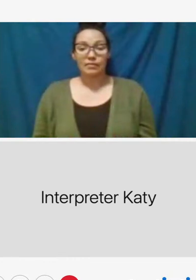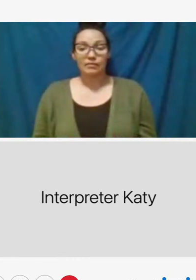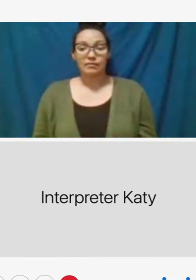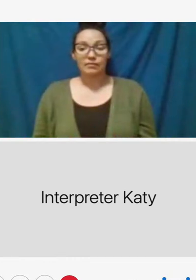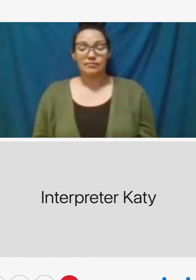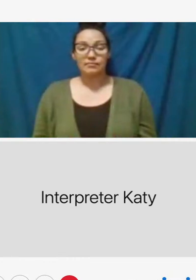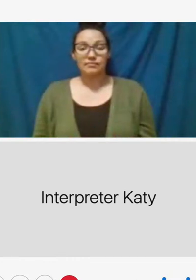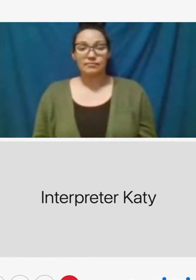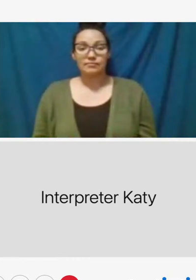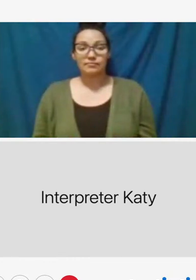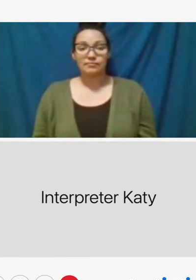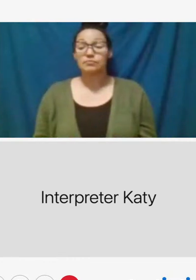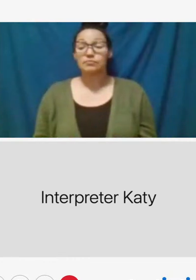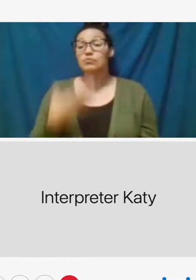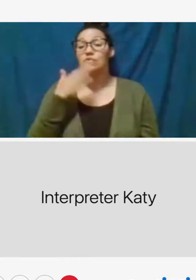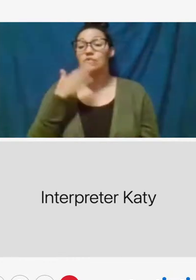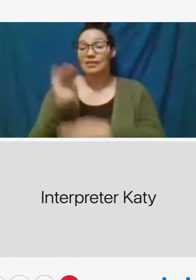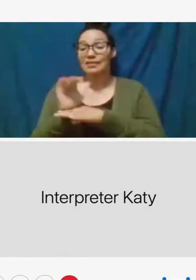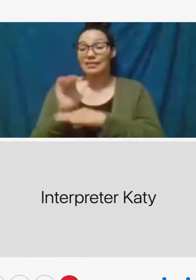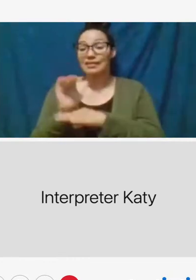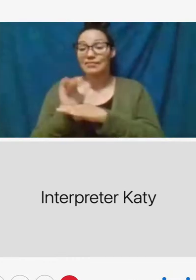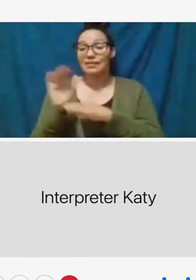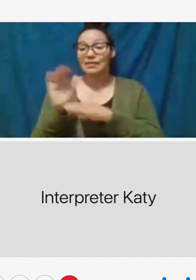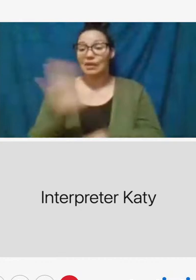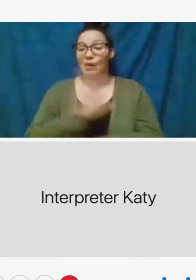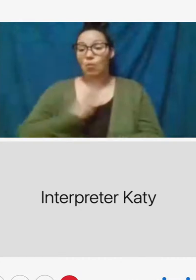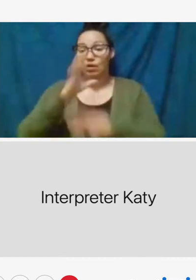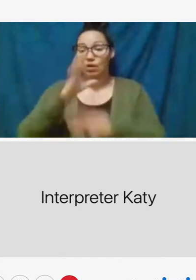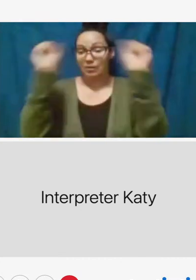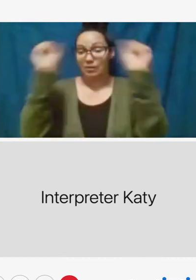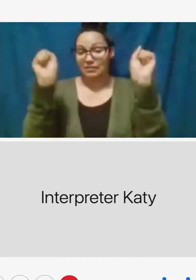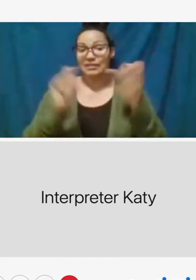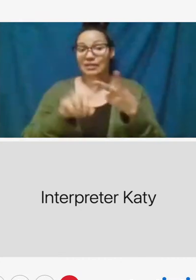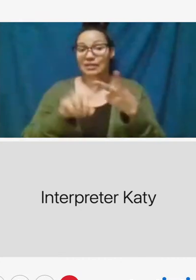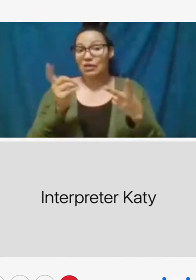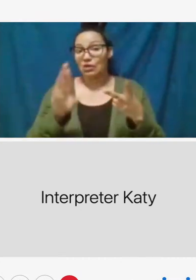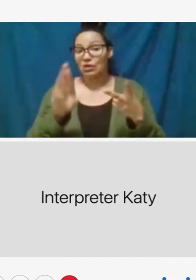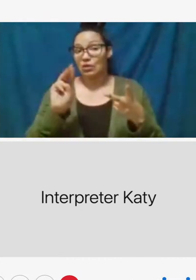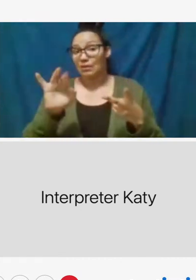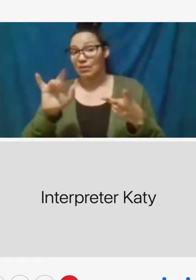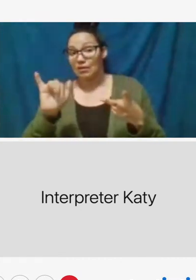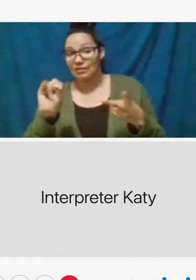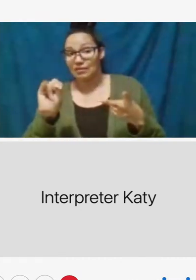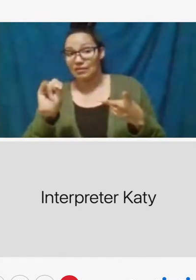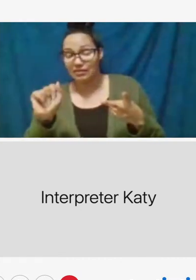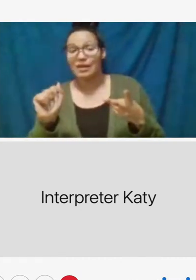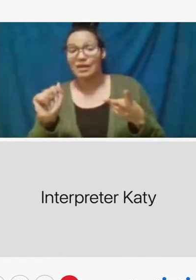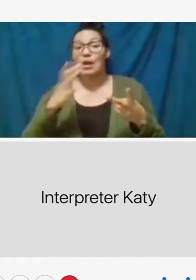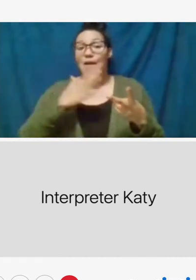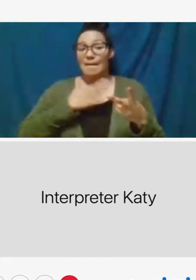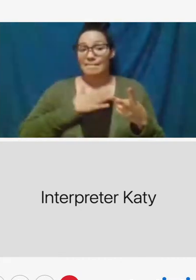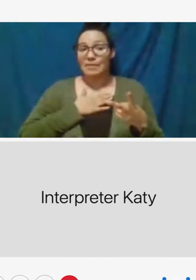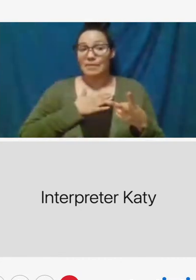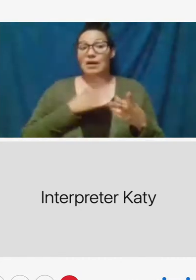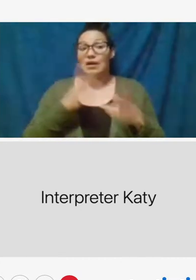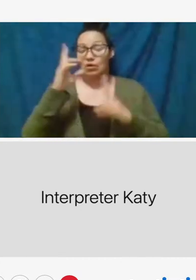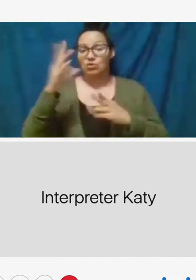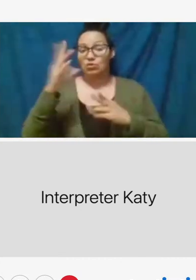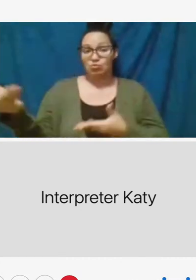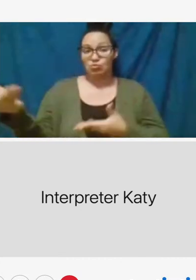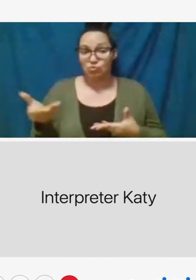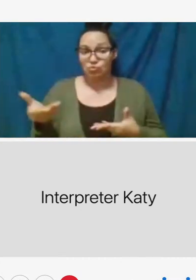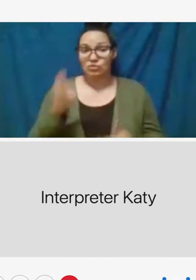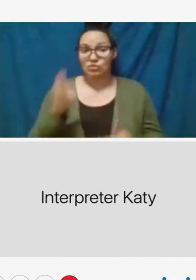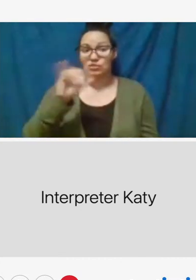good evening board president adag members of the board and Dr Manda it's my pleasure to introduce Antonio Castro CJ usd's Behavior